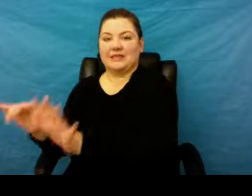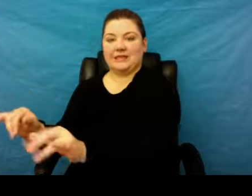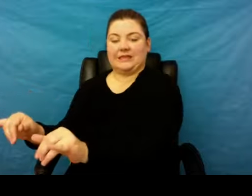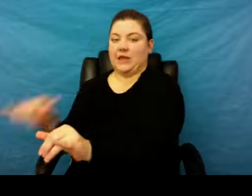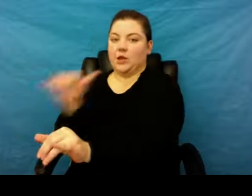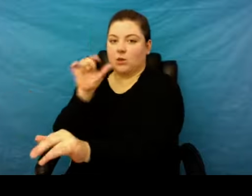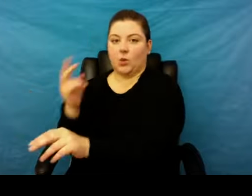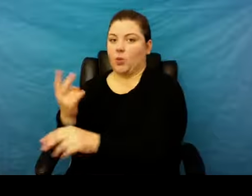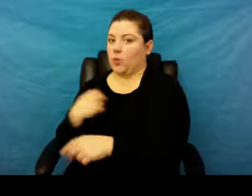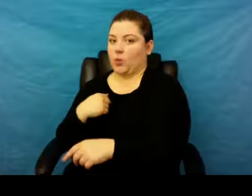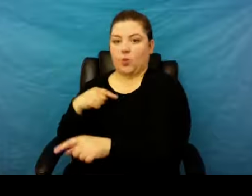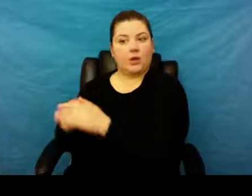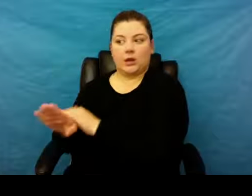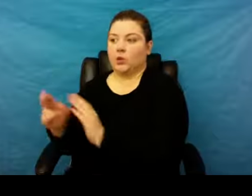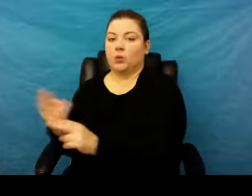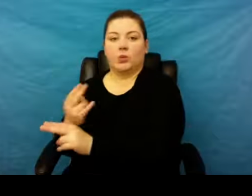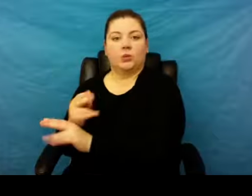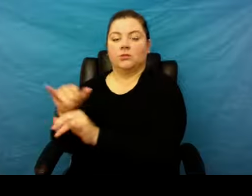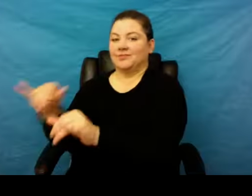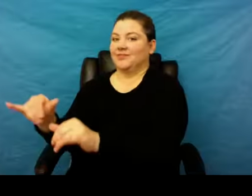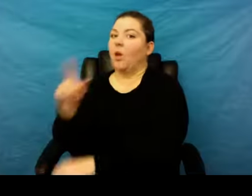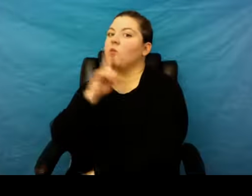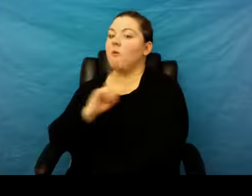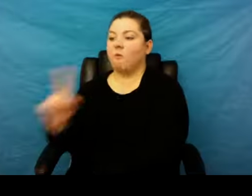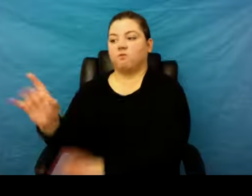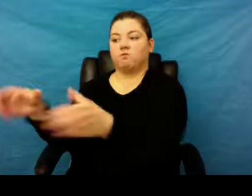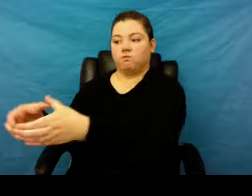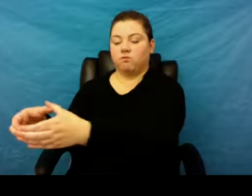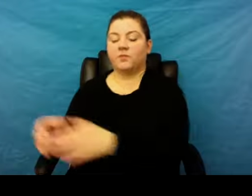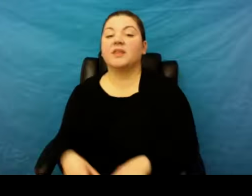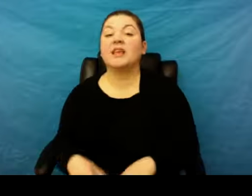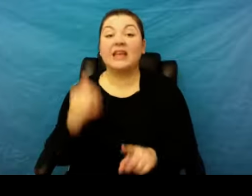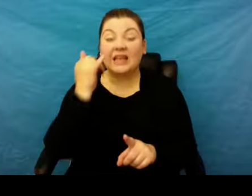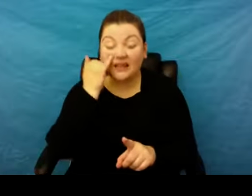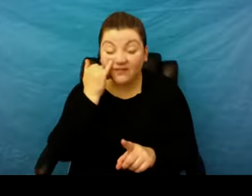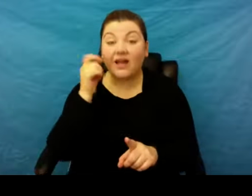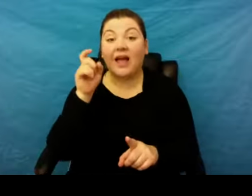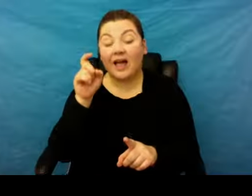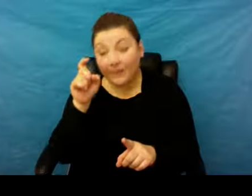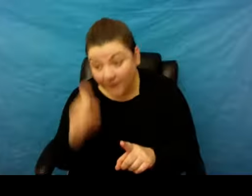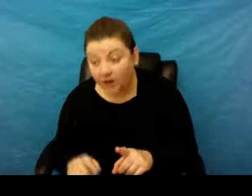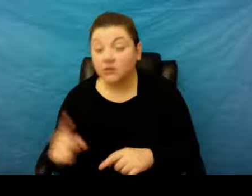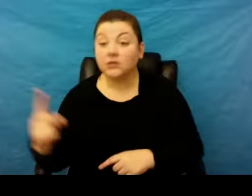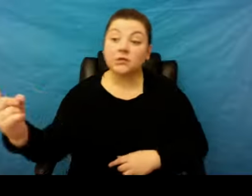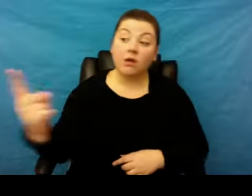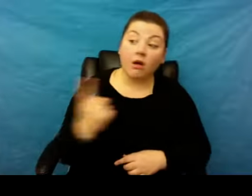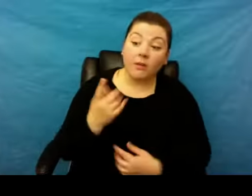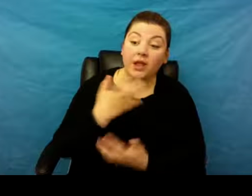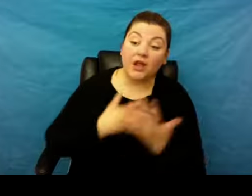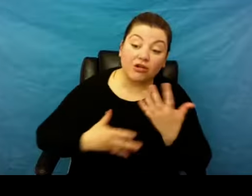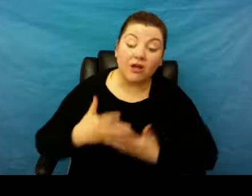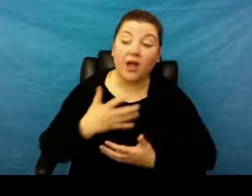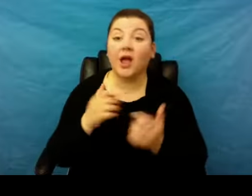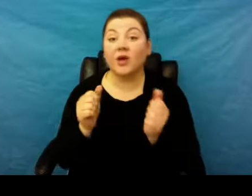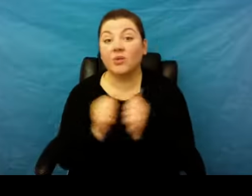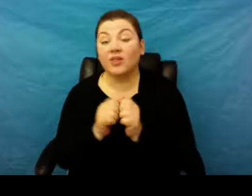If the person has to come out and interact with people in the family, this is a perfect indication for one medical mask. And the